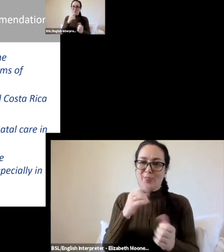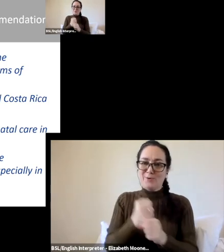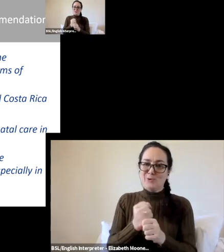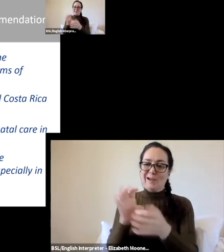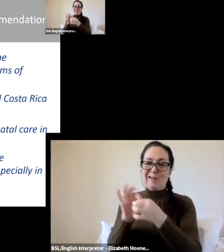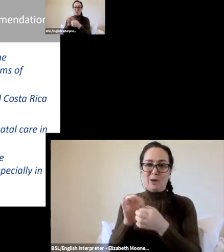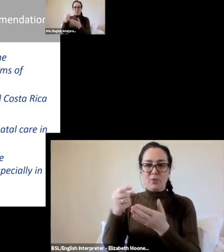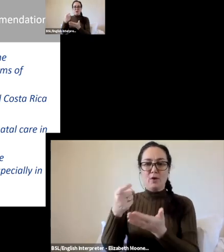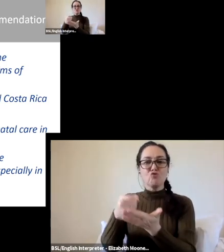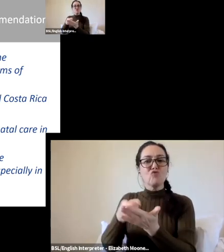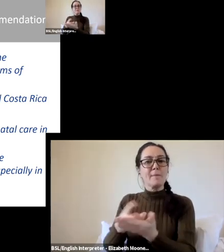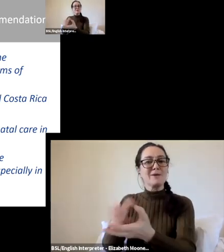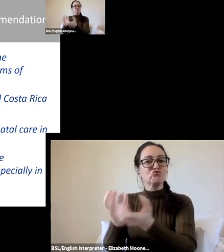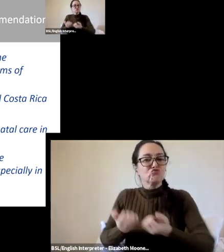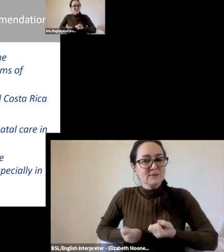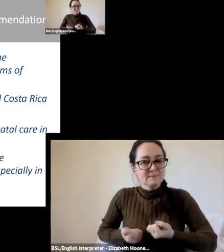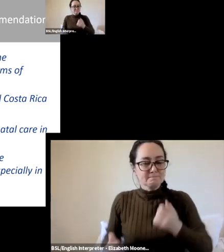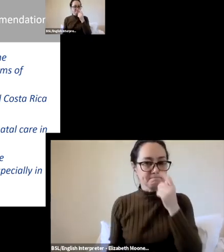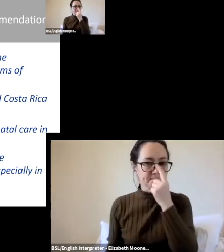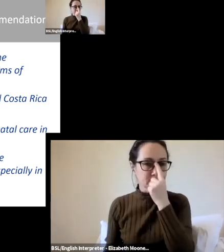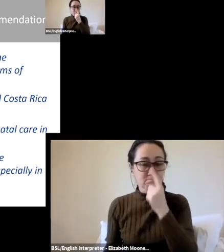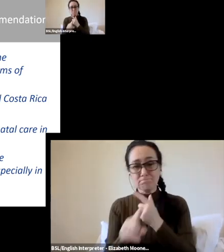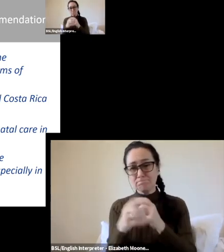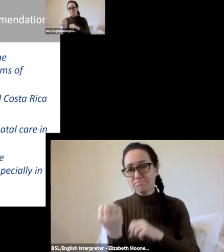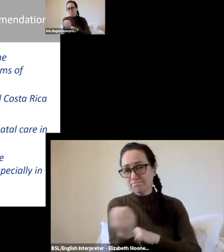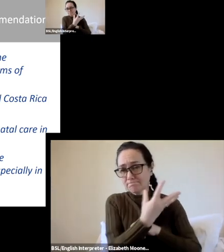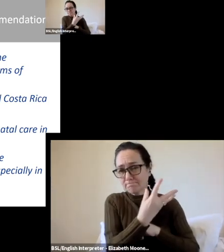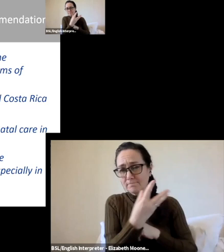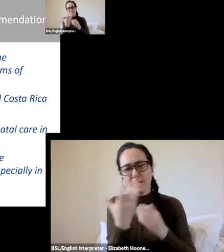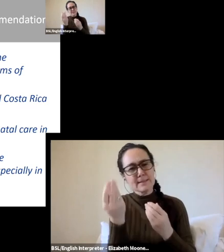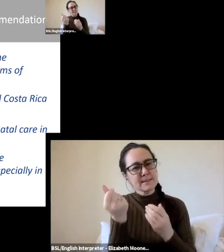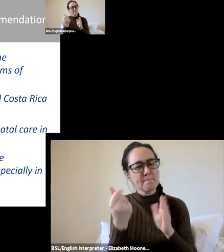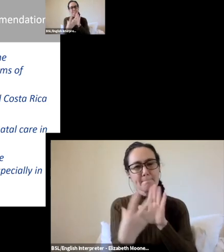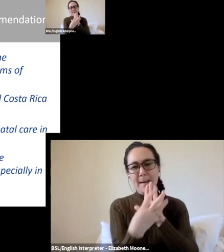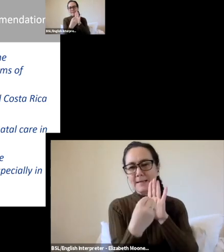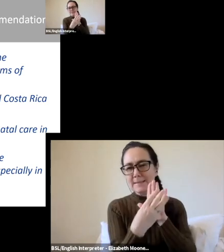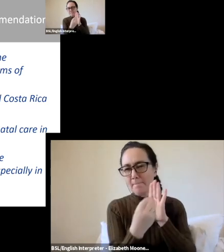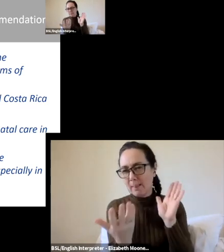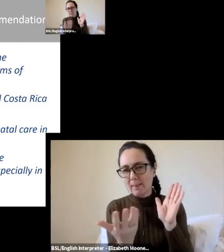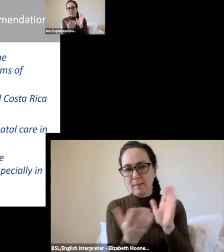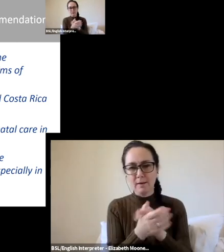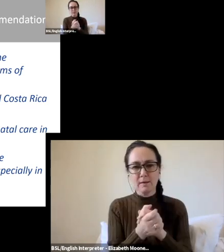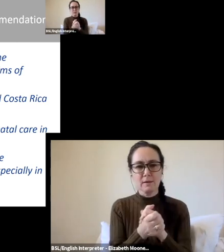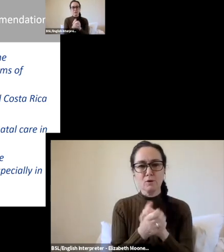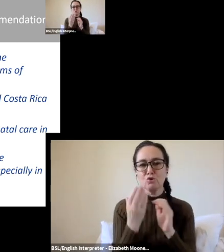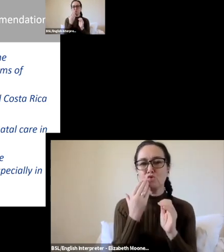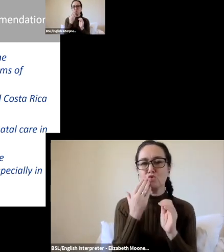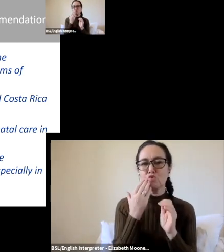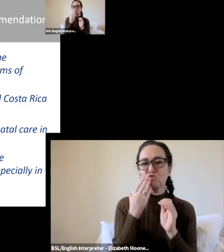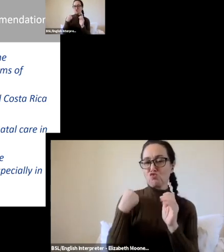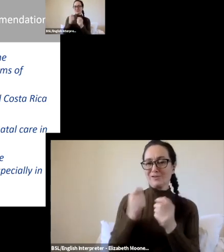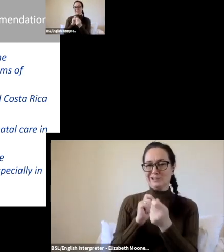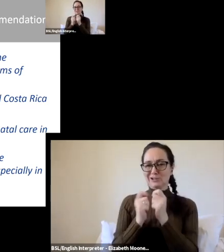These on the screen are some general examples of latest changes that have